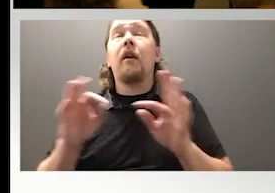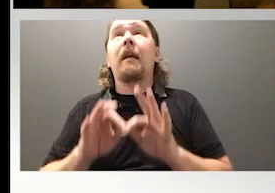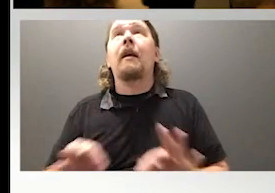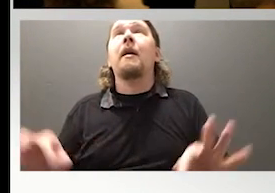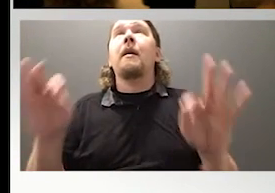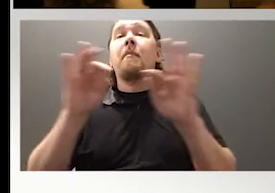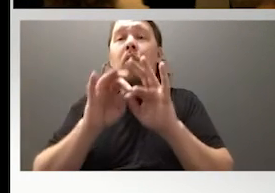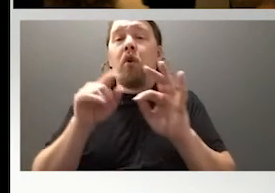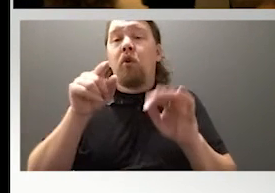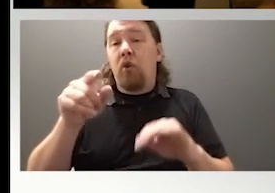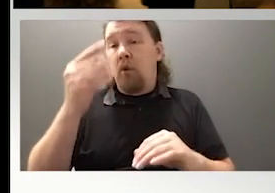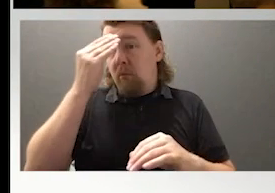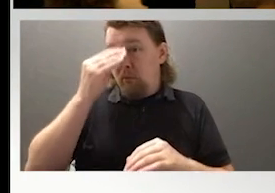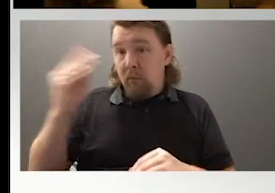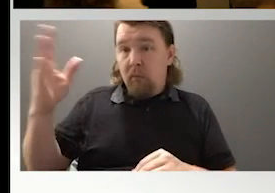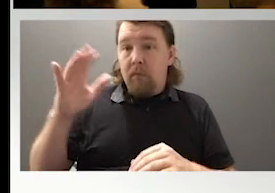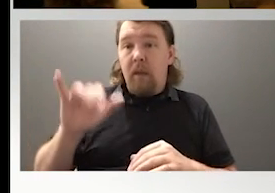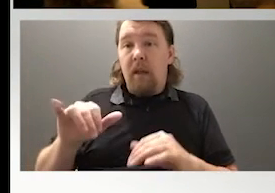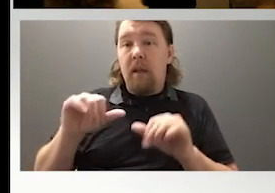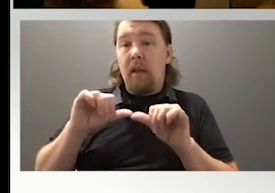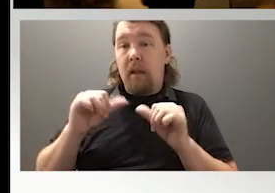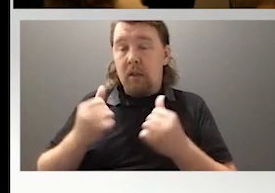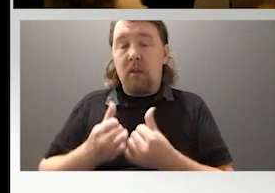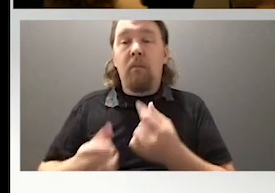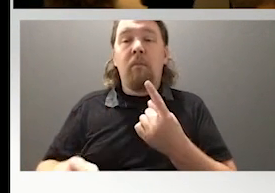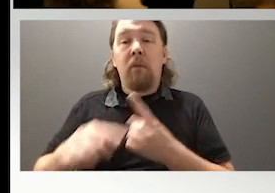you notify the agency. Plus,